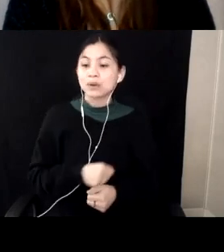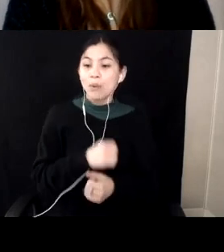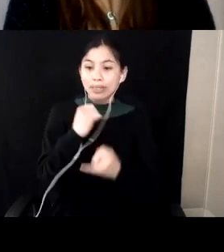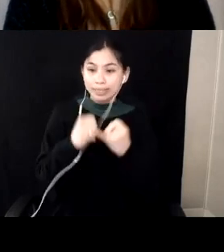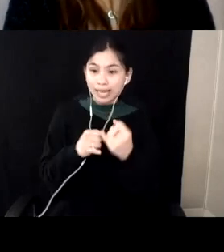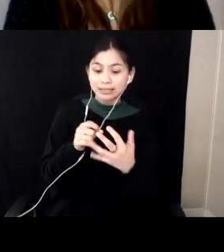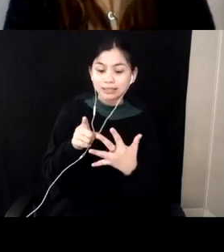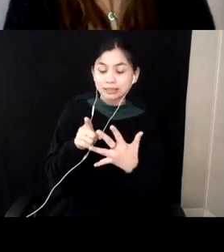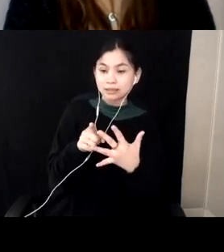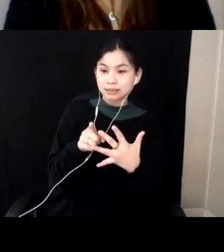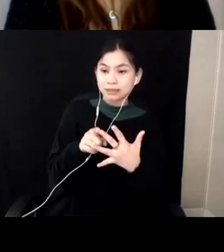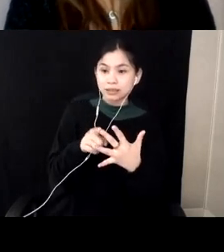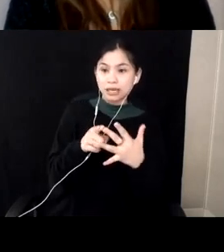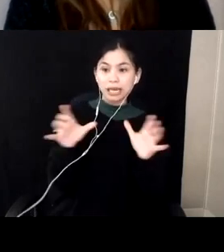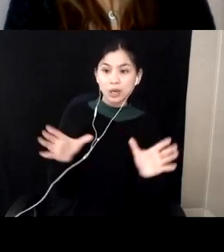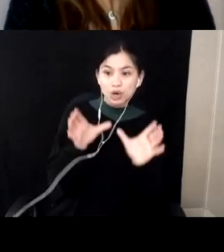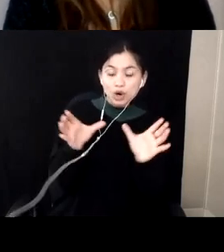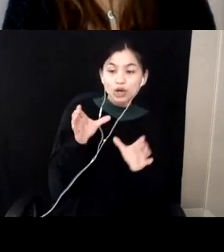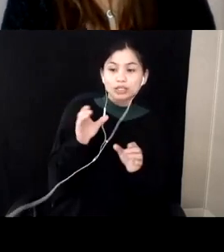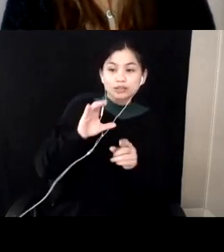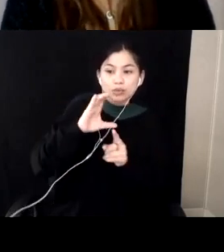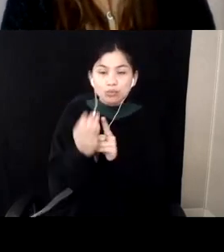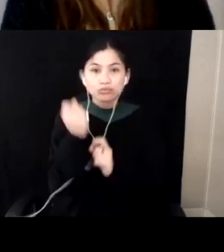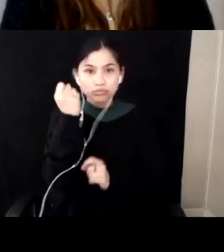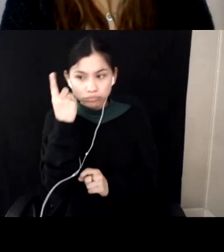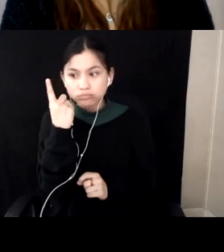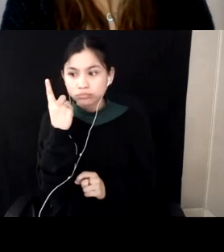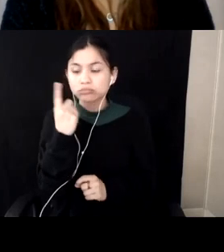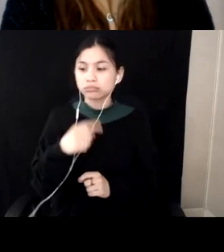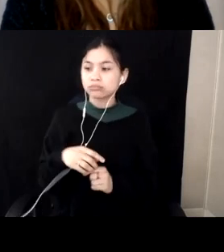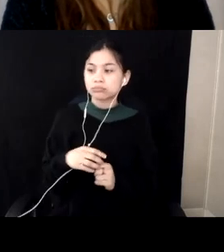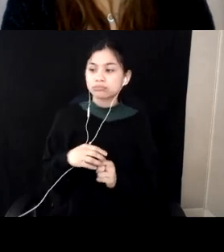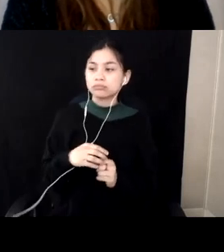also understanding and appreciating. And